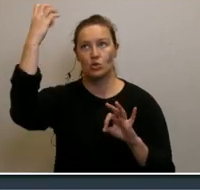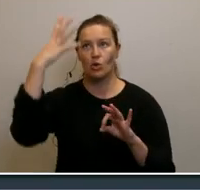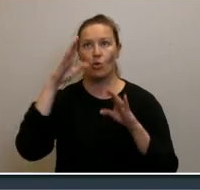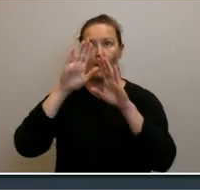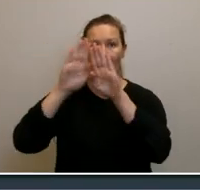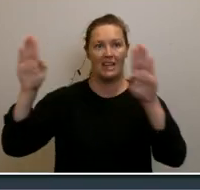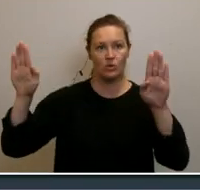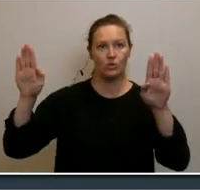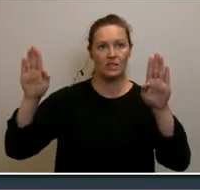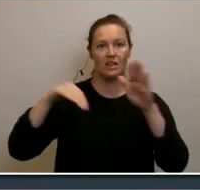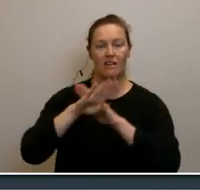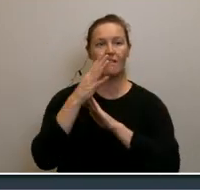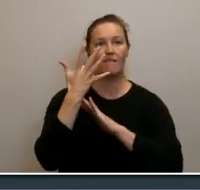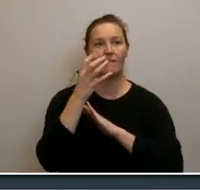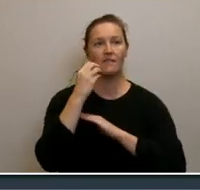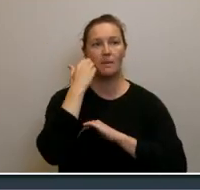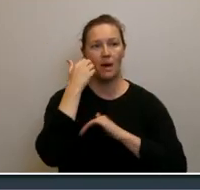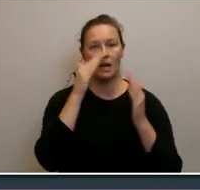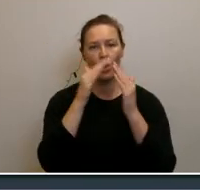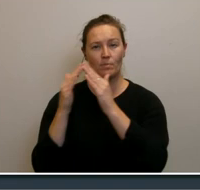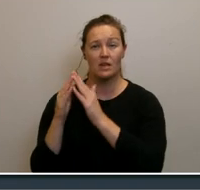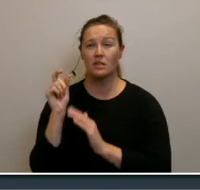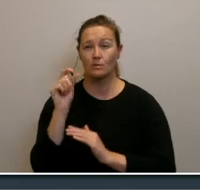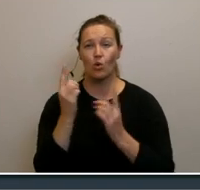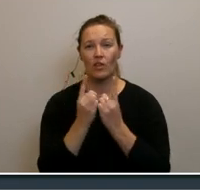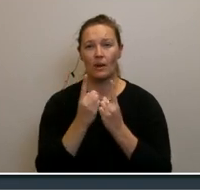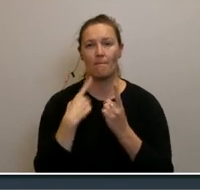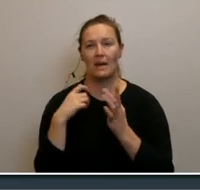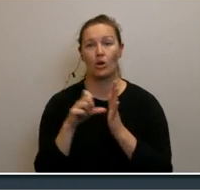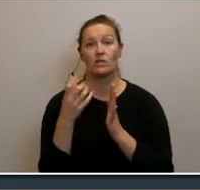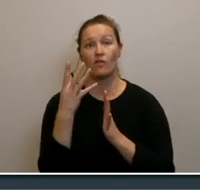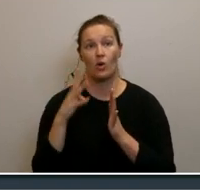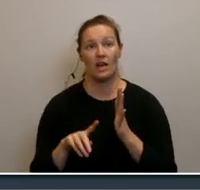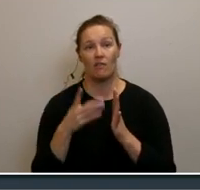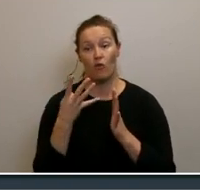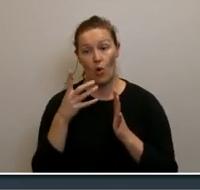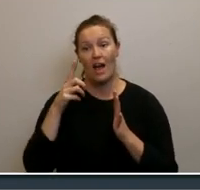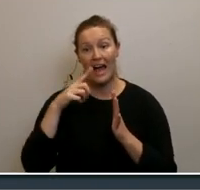PV panels on 50 Māori homes. Now, it's a small step, but it's costing $400,000.